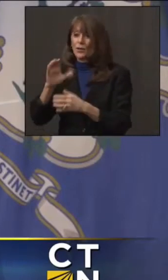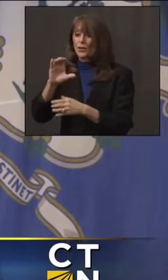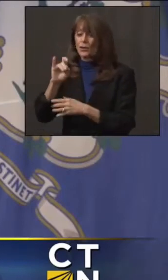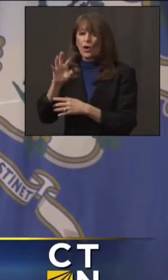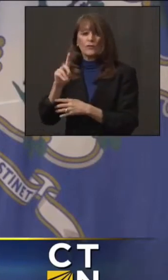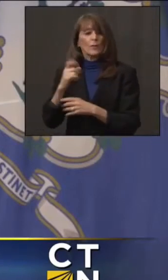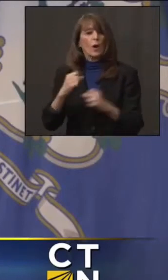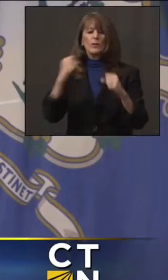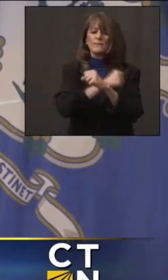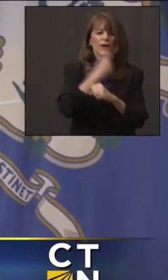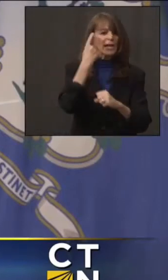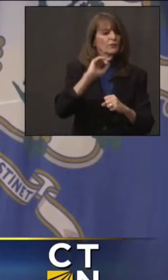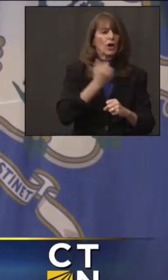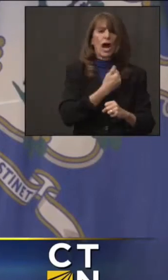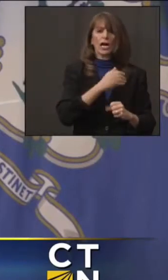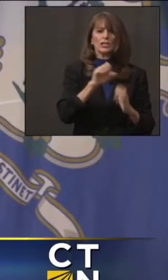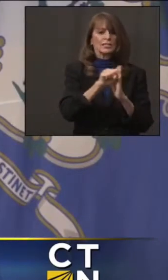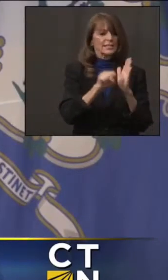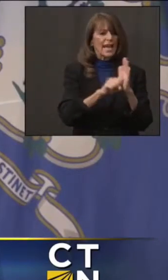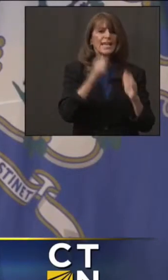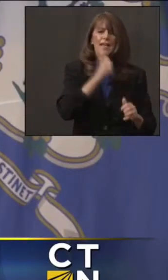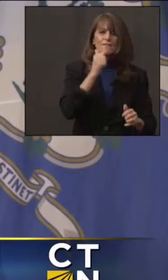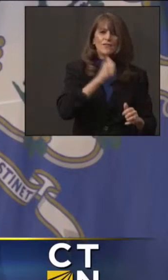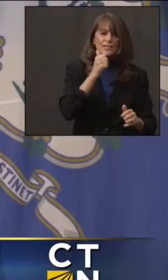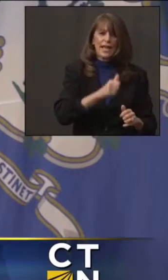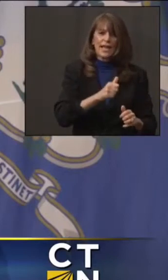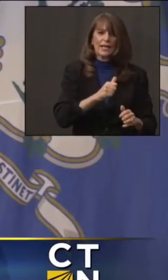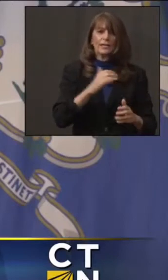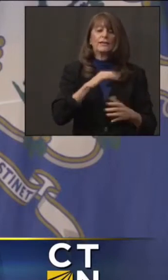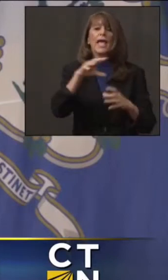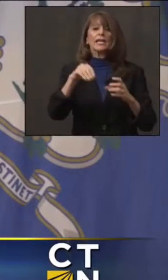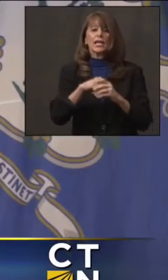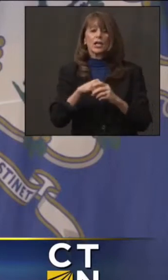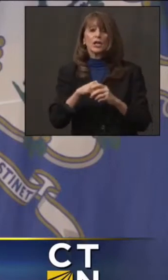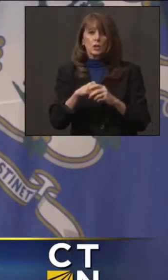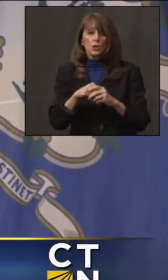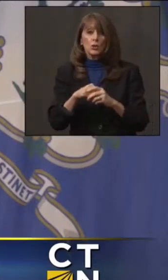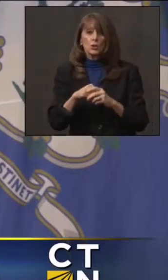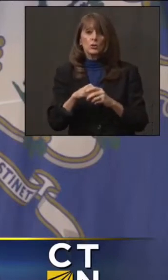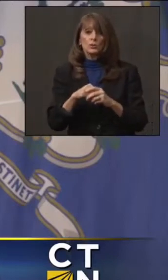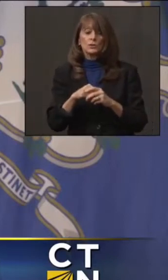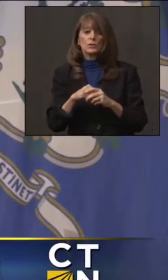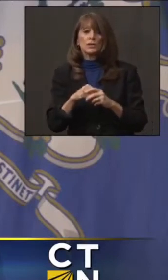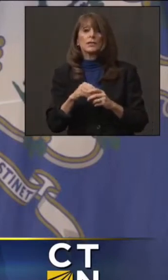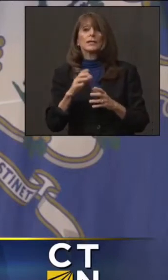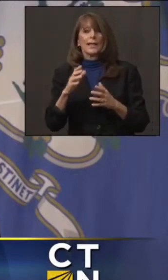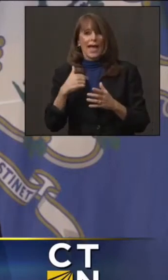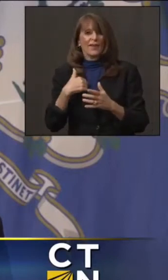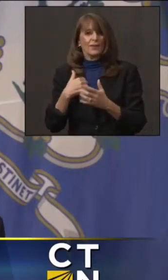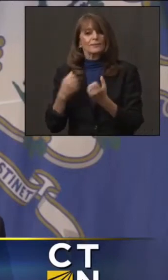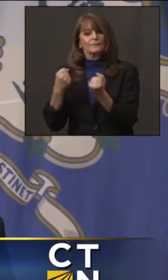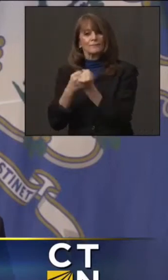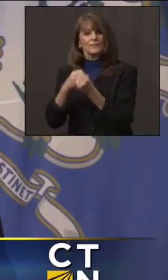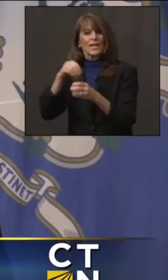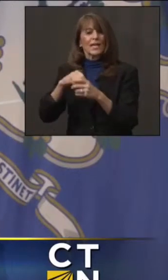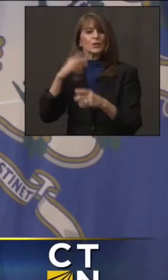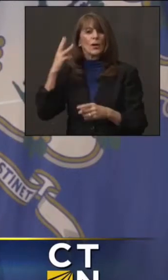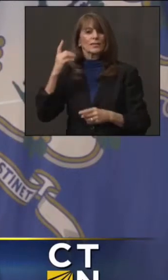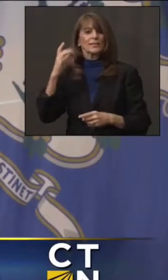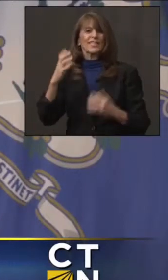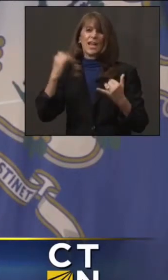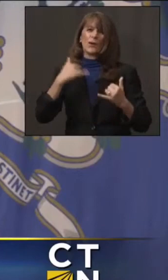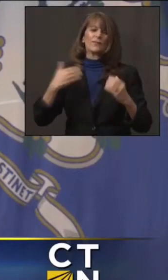state of Connecticut every day, and that includes getting our shot down in Washington, D.C., and we now have a